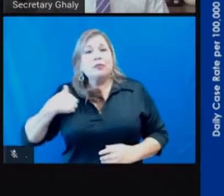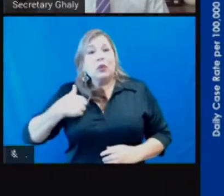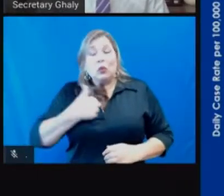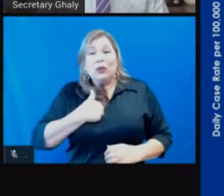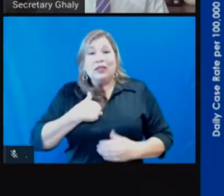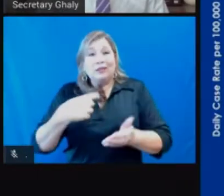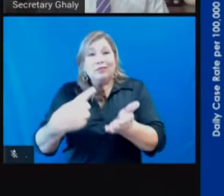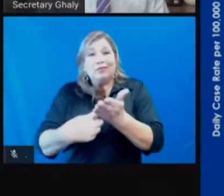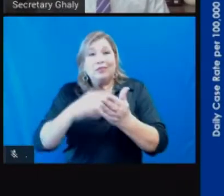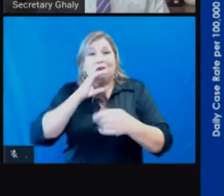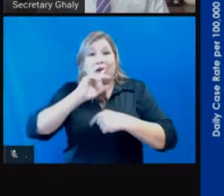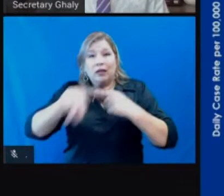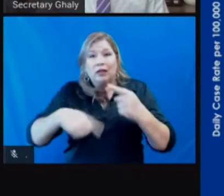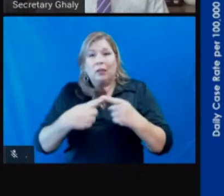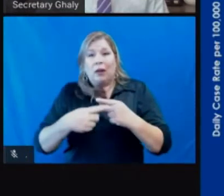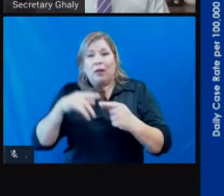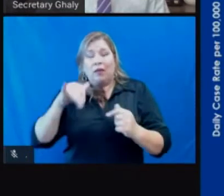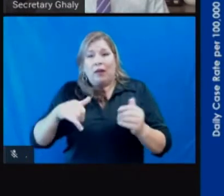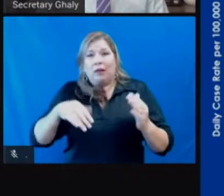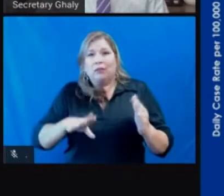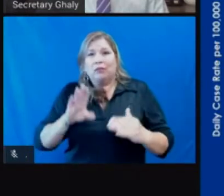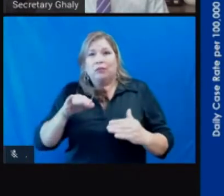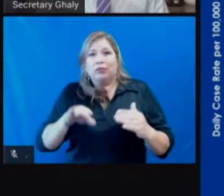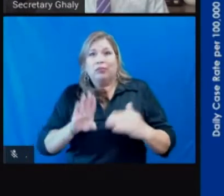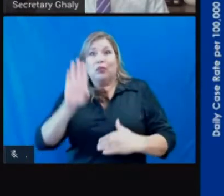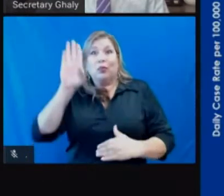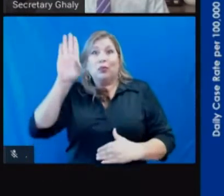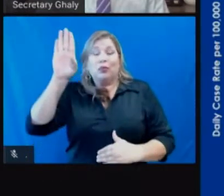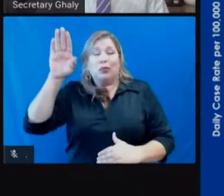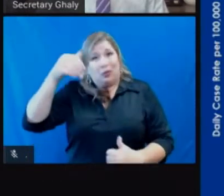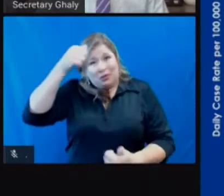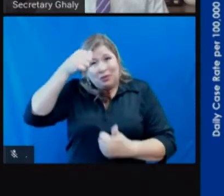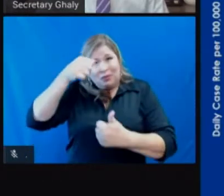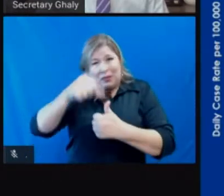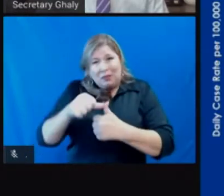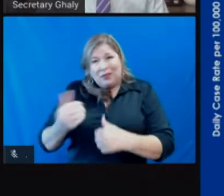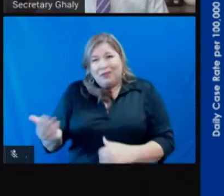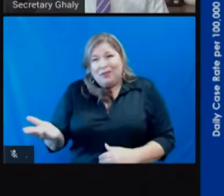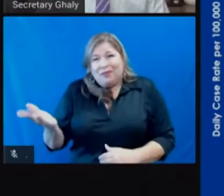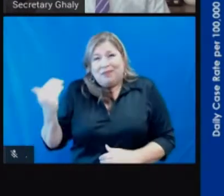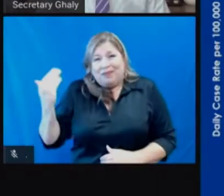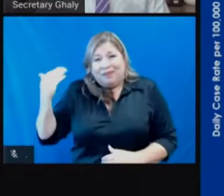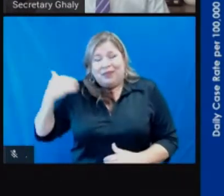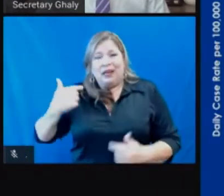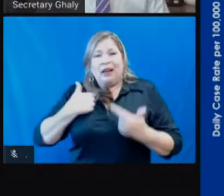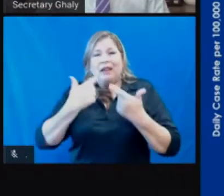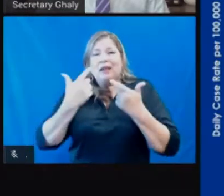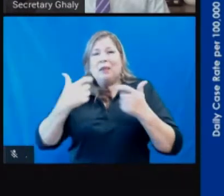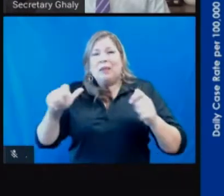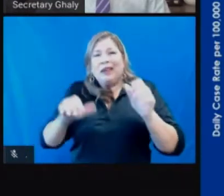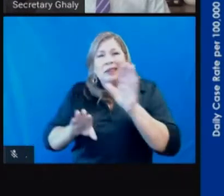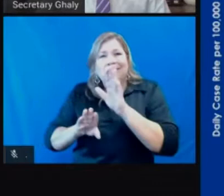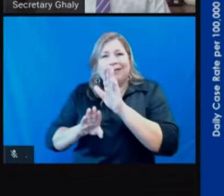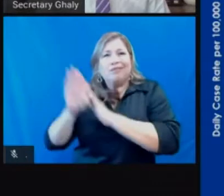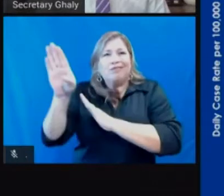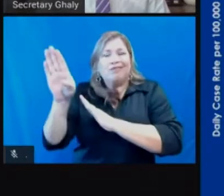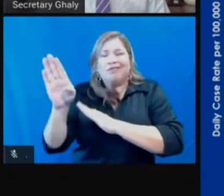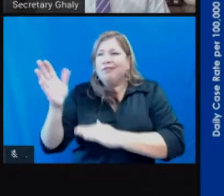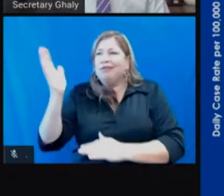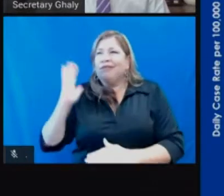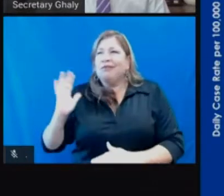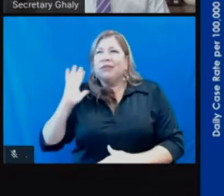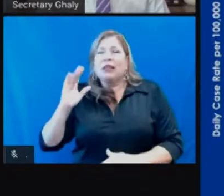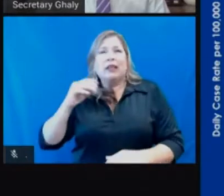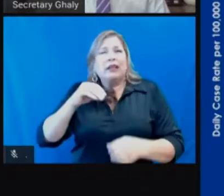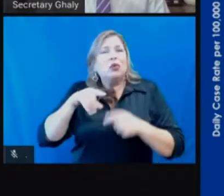rise, that rate of rise. You look at what we experienced during that first significant surge early on in the